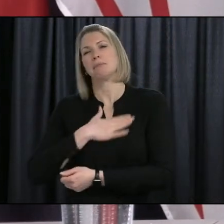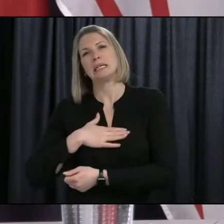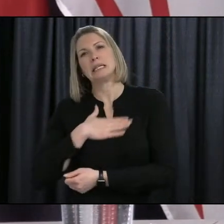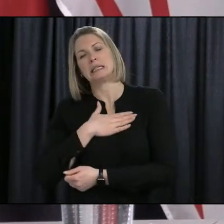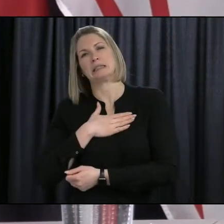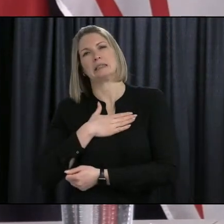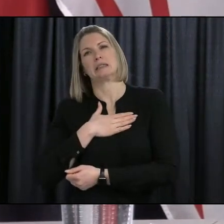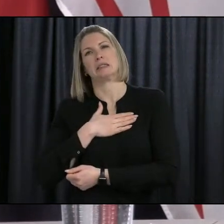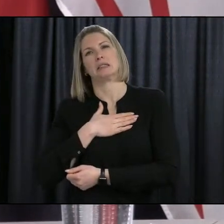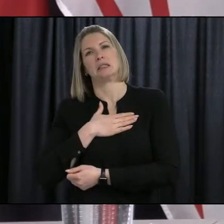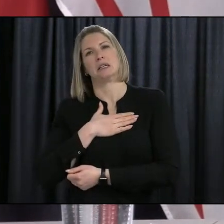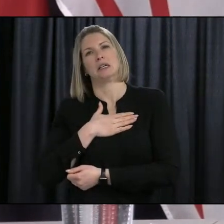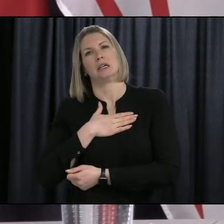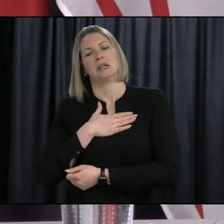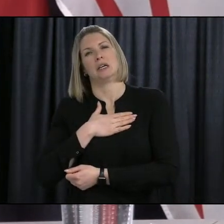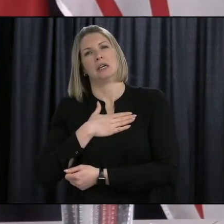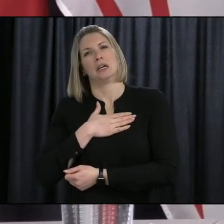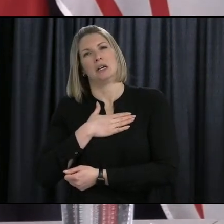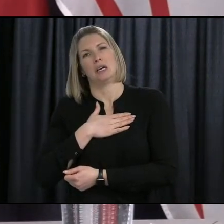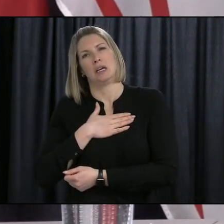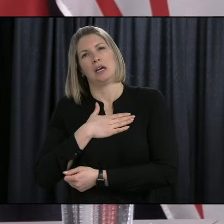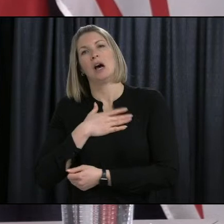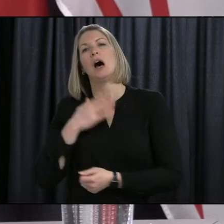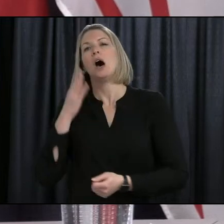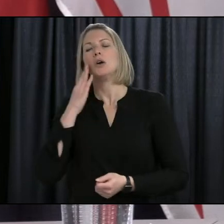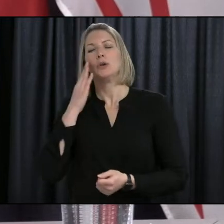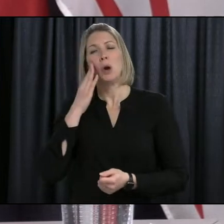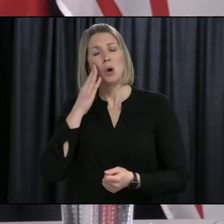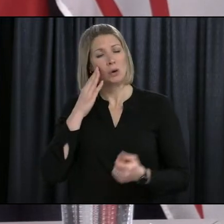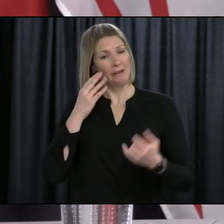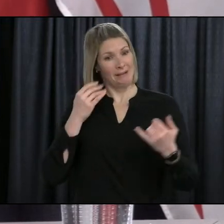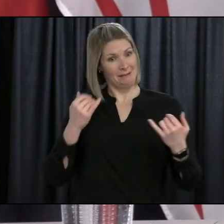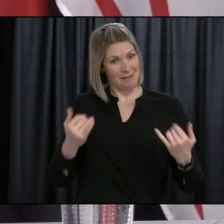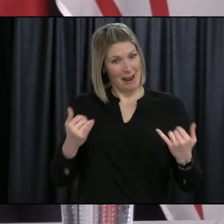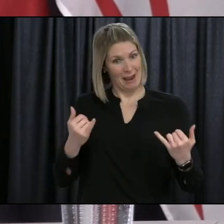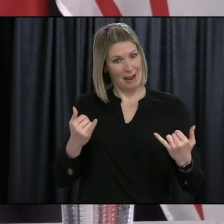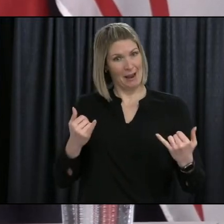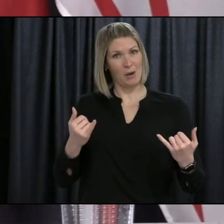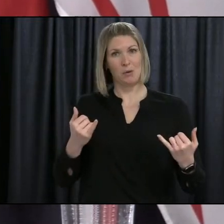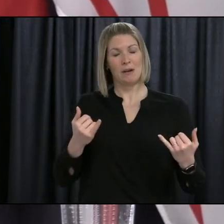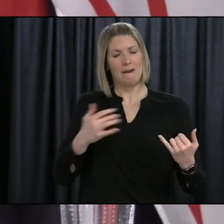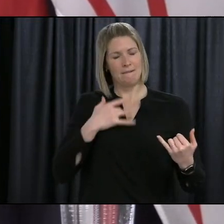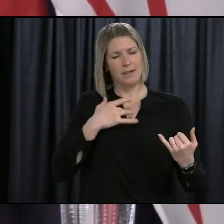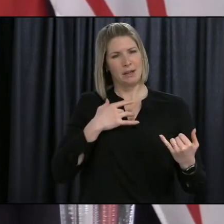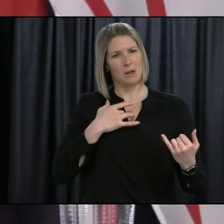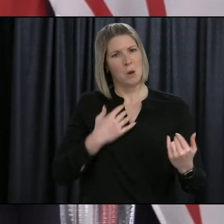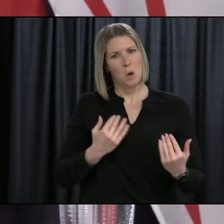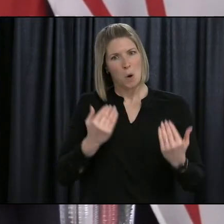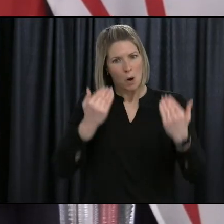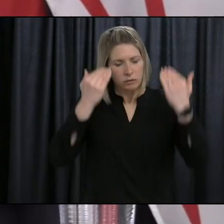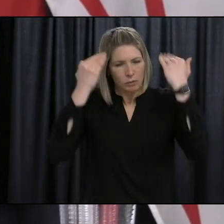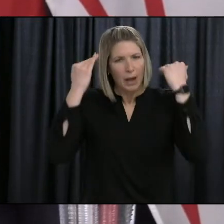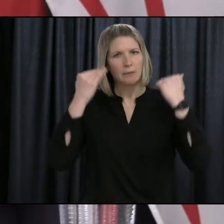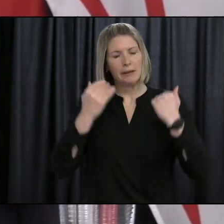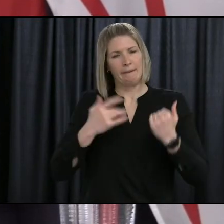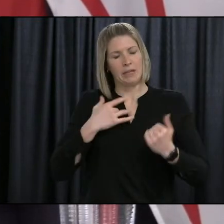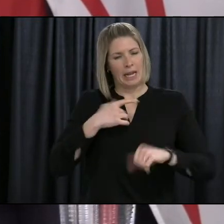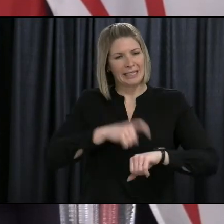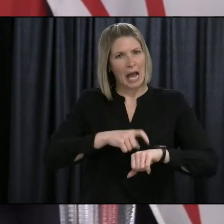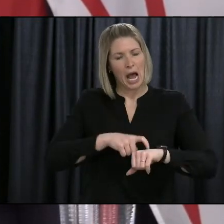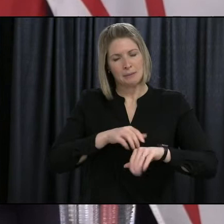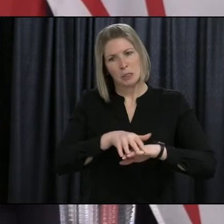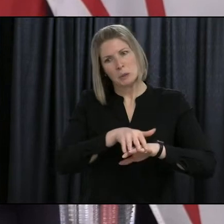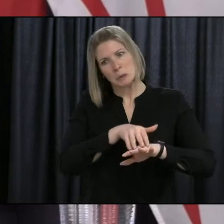and recognize that the measures, although it's still a long path ahead, the measures are working. And that's because of everything that you're doing. You're digging